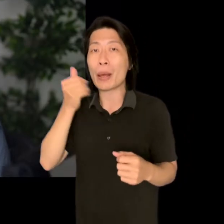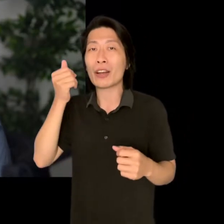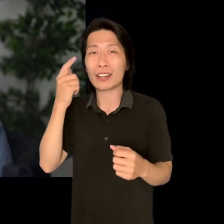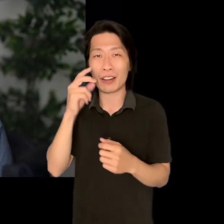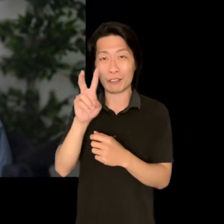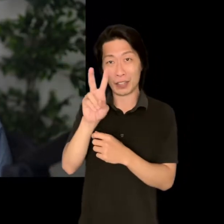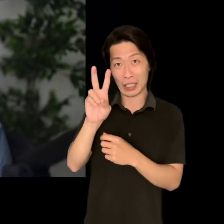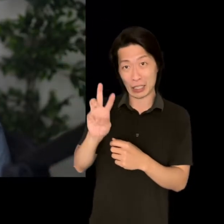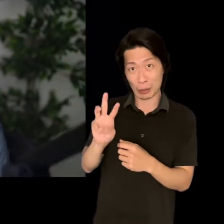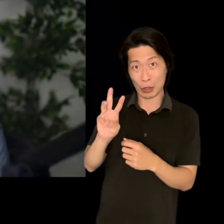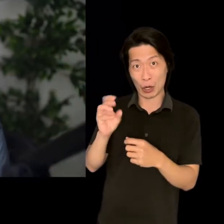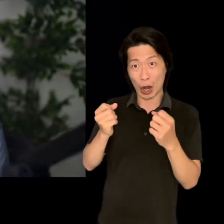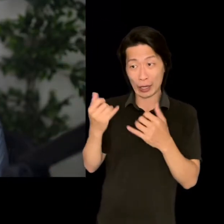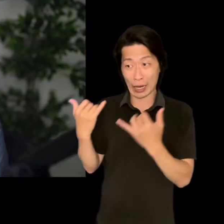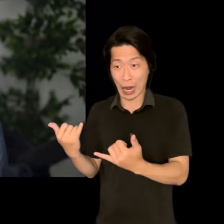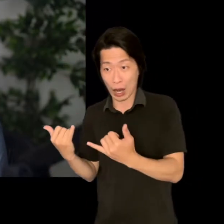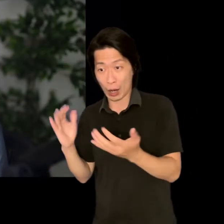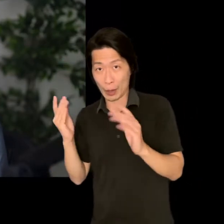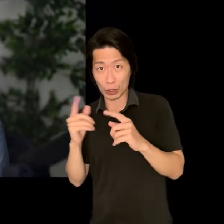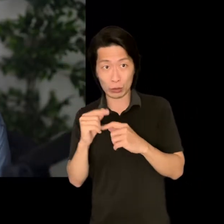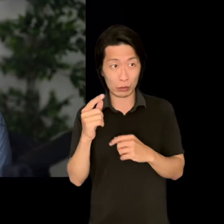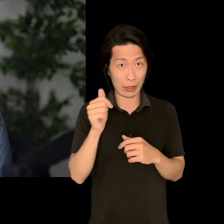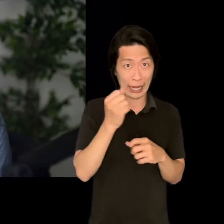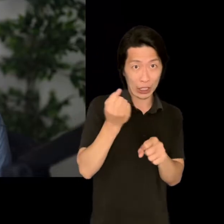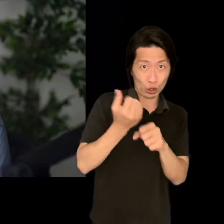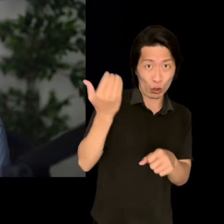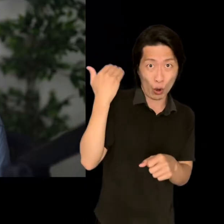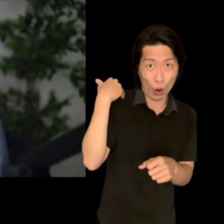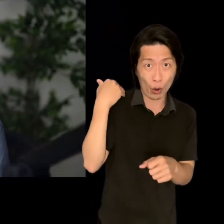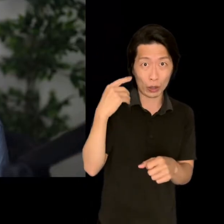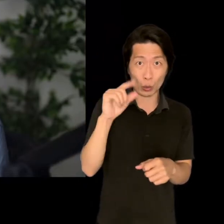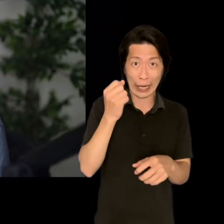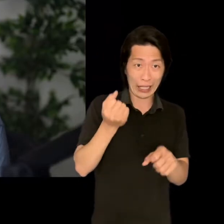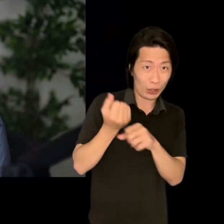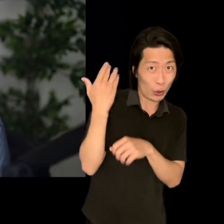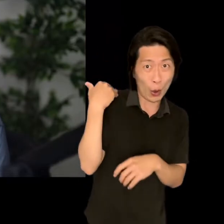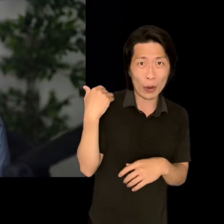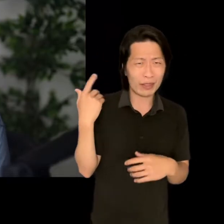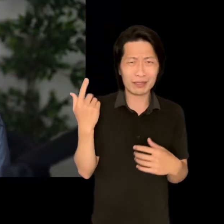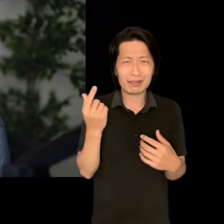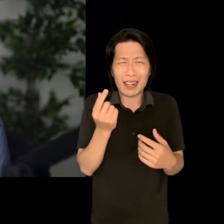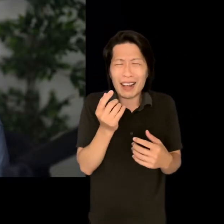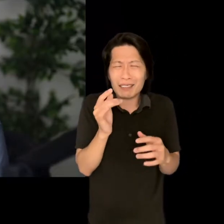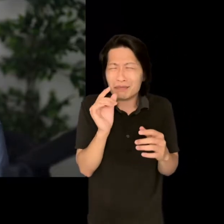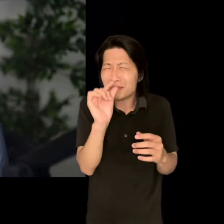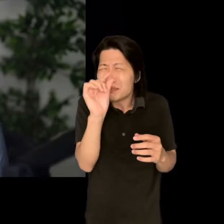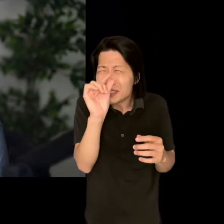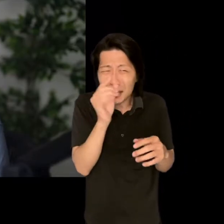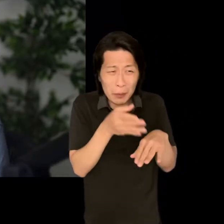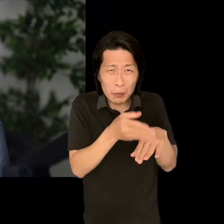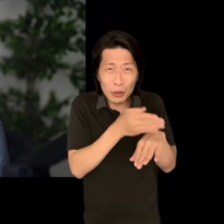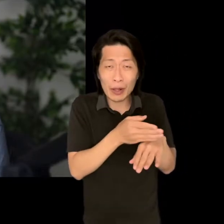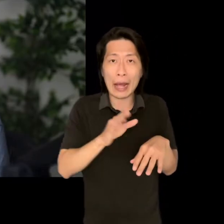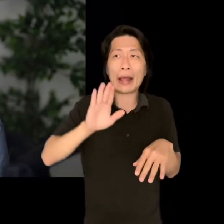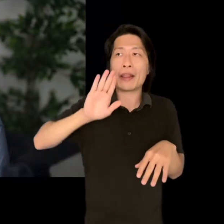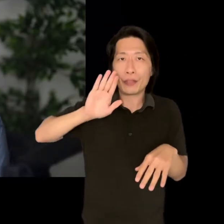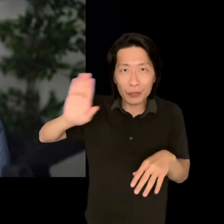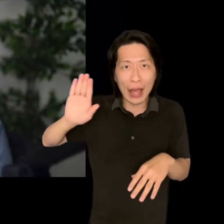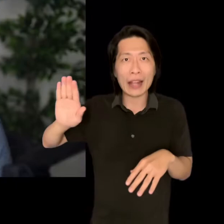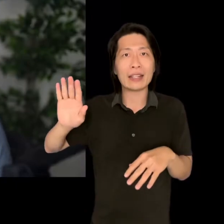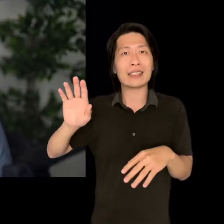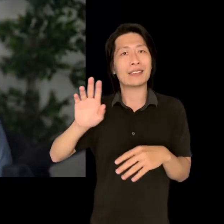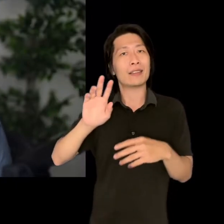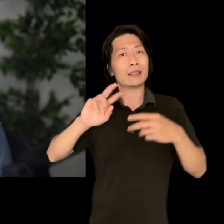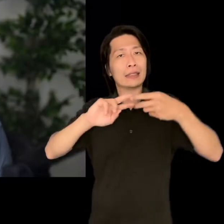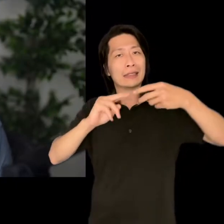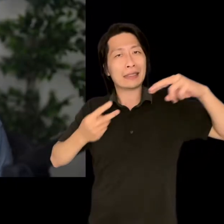take a car, let's say a VW car now versus 10 years ago versus 20 years ago, there's just minor, very minor improvements. And this is